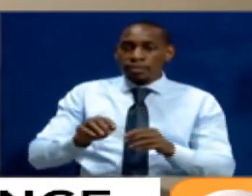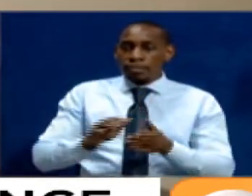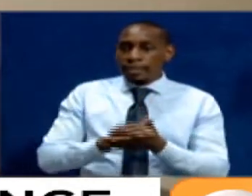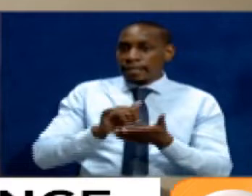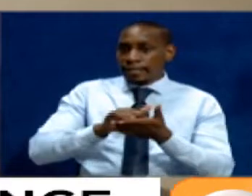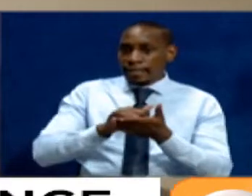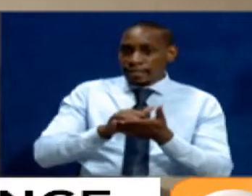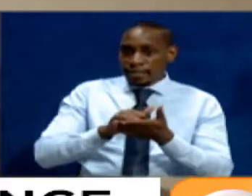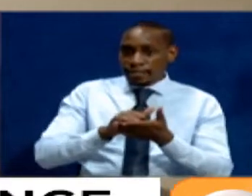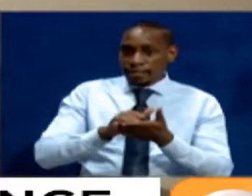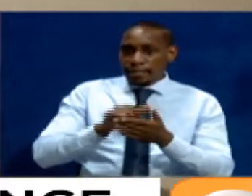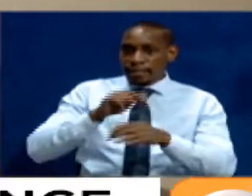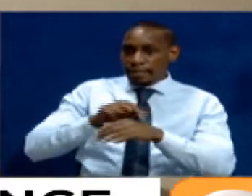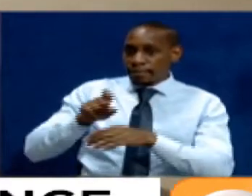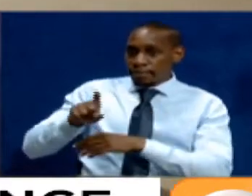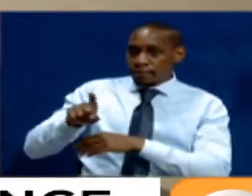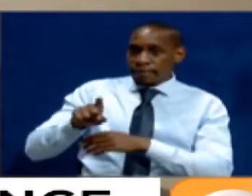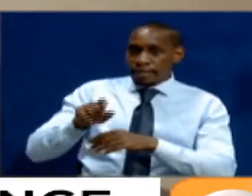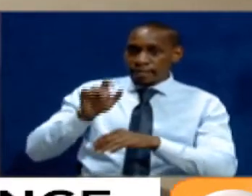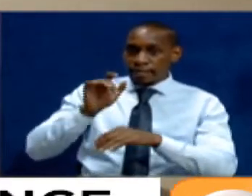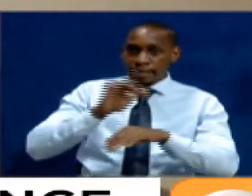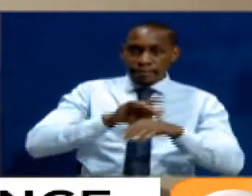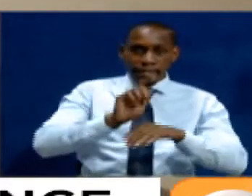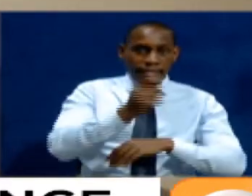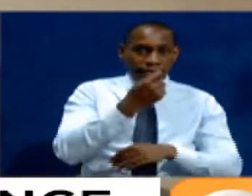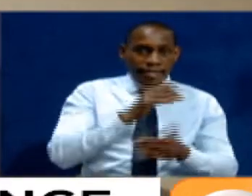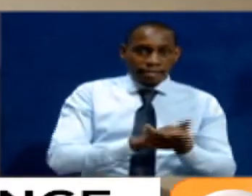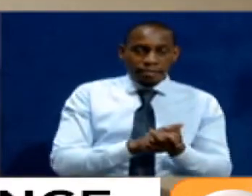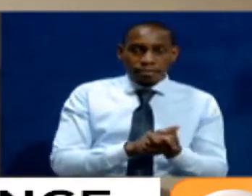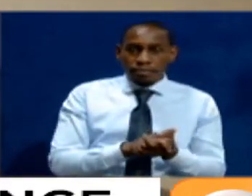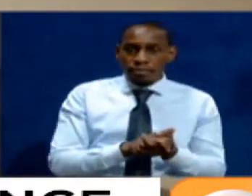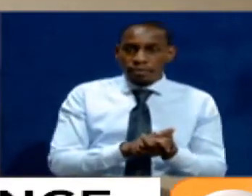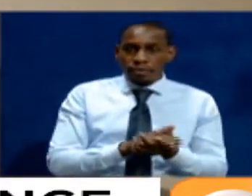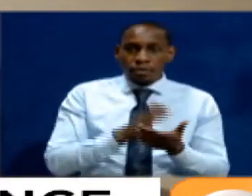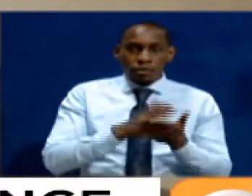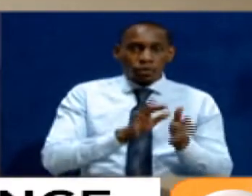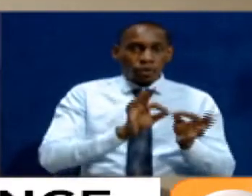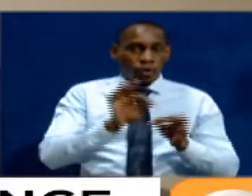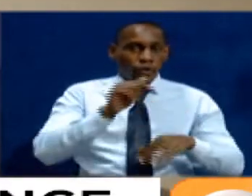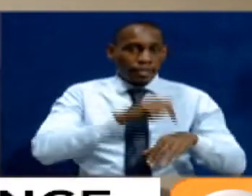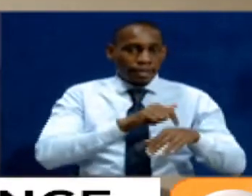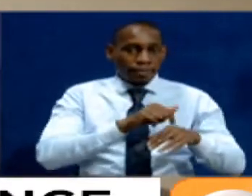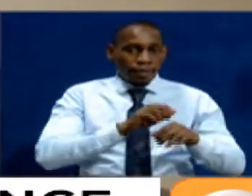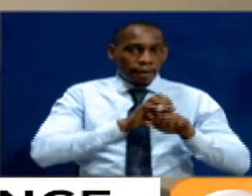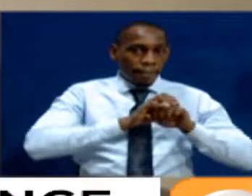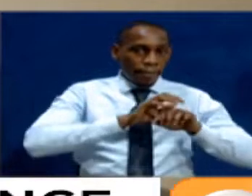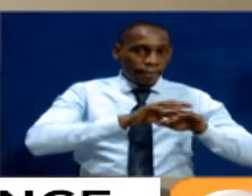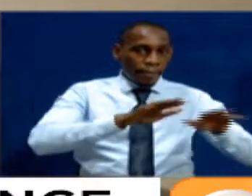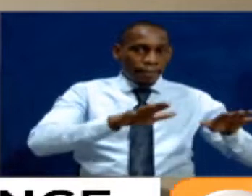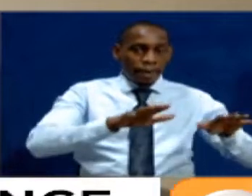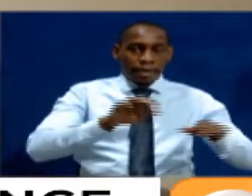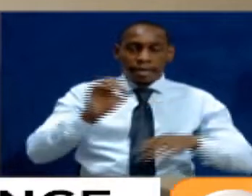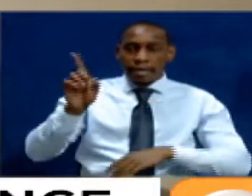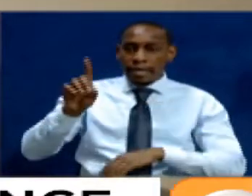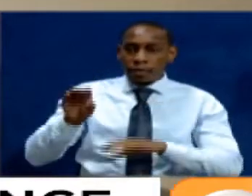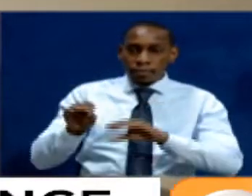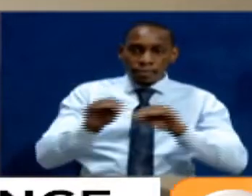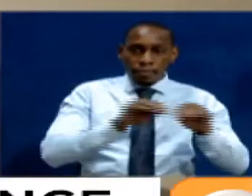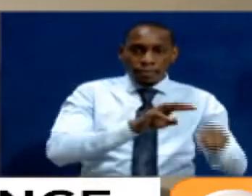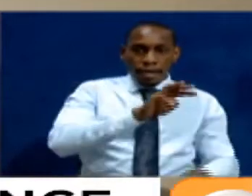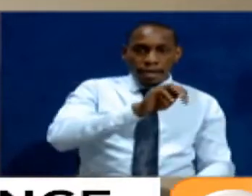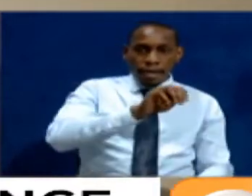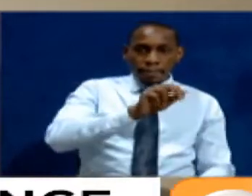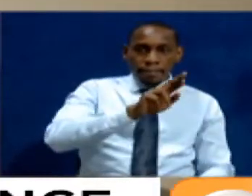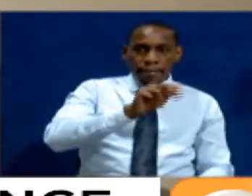helpful. Such that when the virus arrived in Kenya, it would take a long time for it to get from Nairobi to